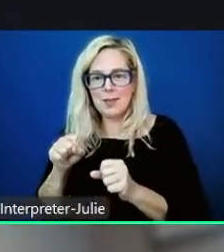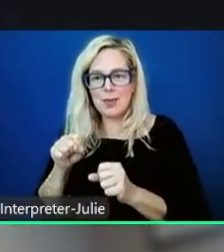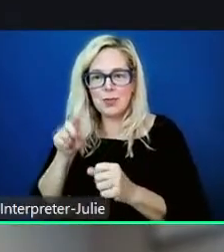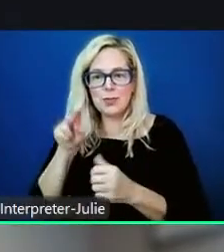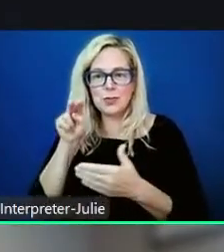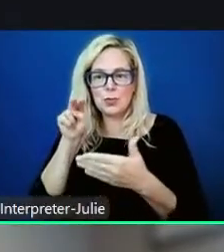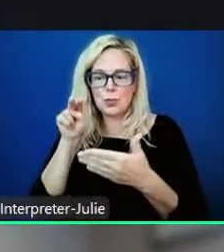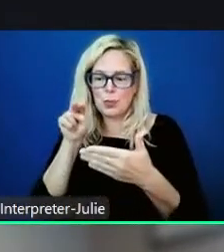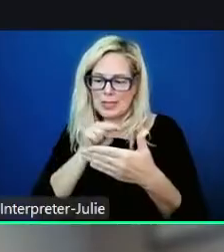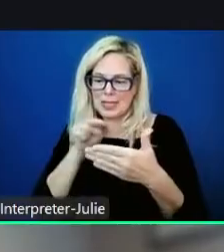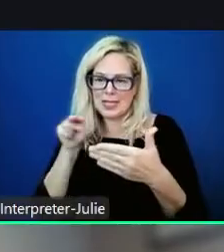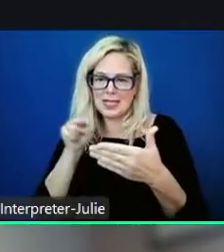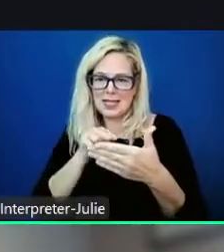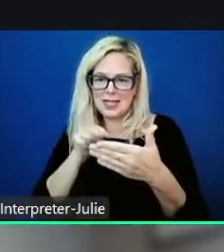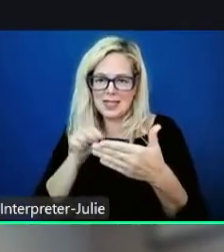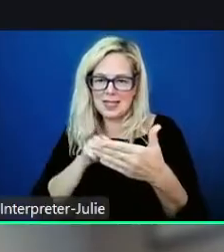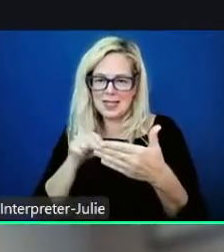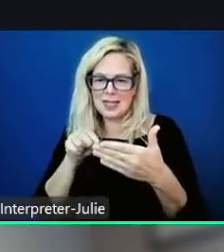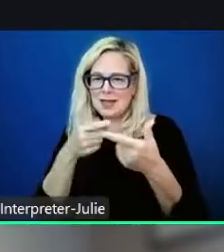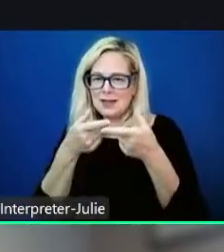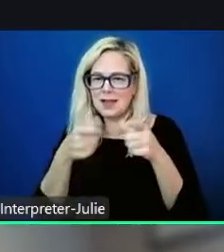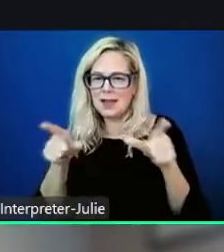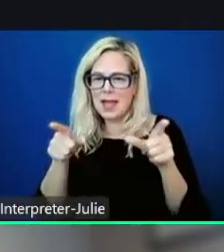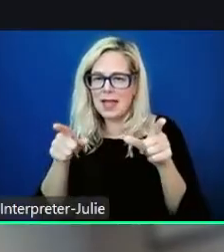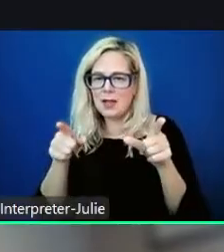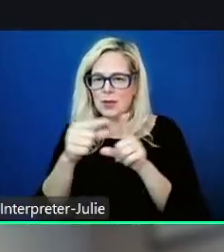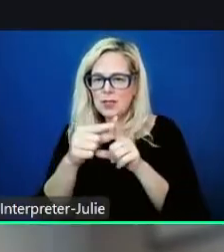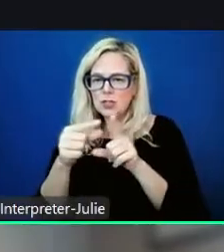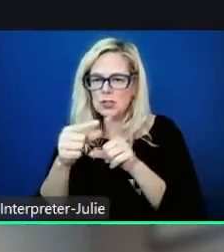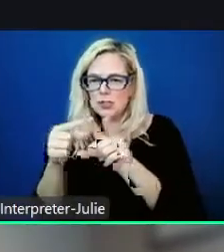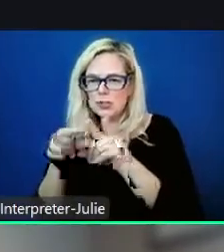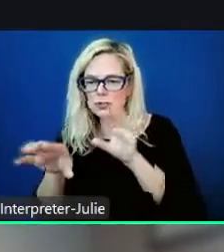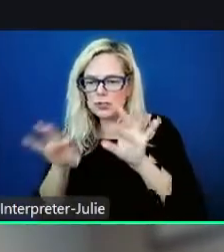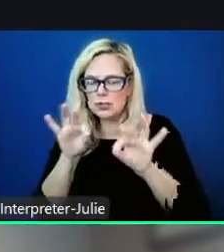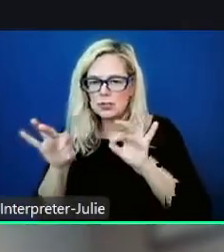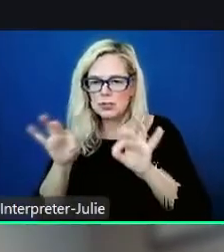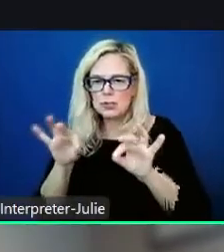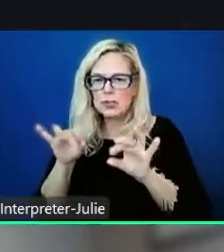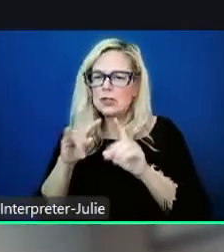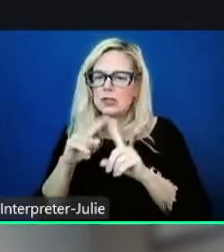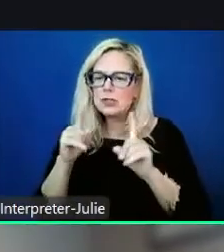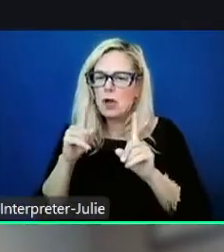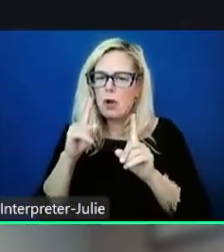spoken. So it's extremely helpful in terms of disability